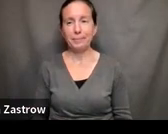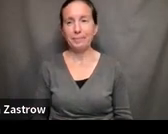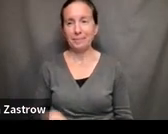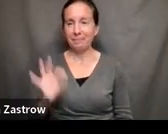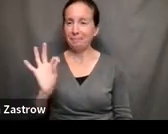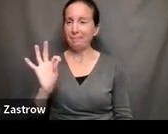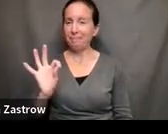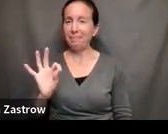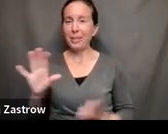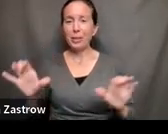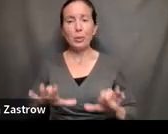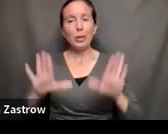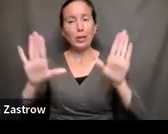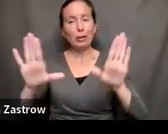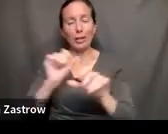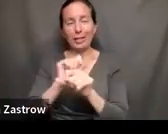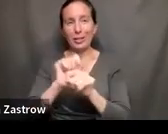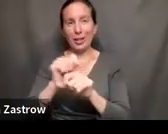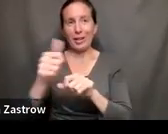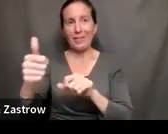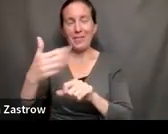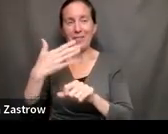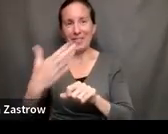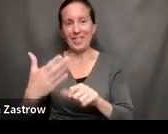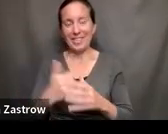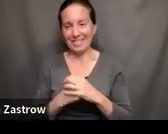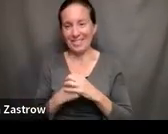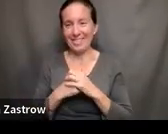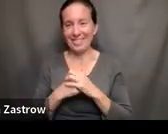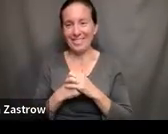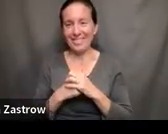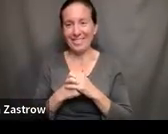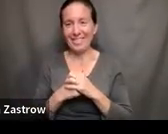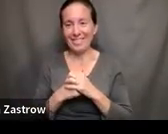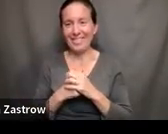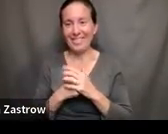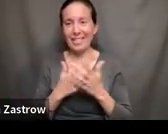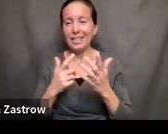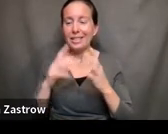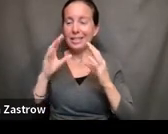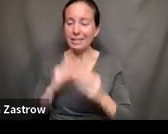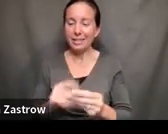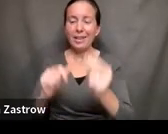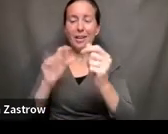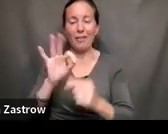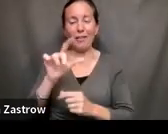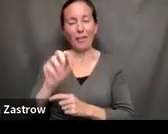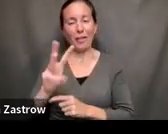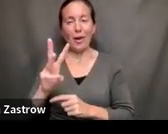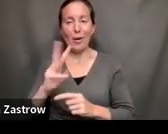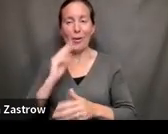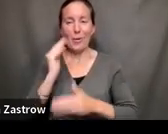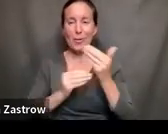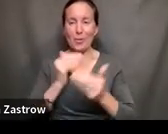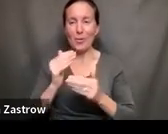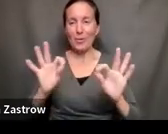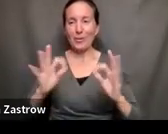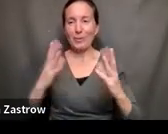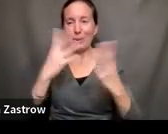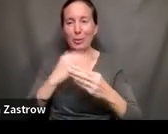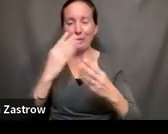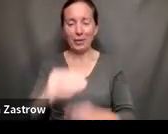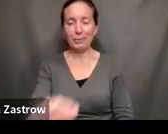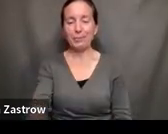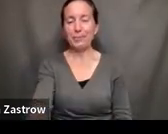You're doing a great job of making this whole thing flow. This is great. Love this.